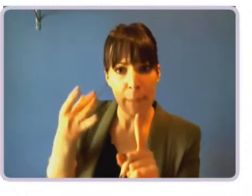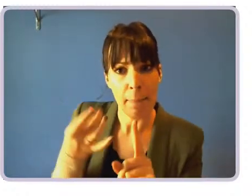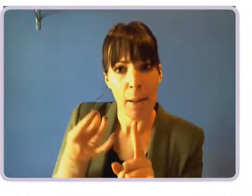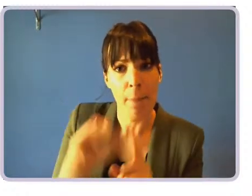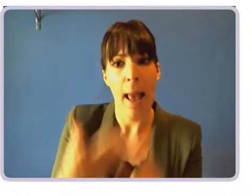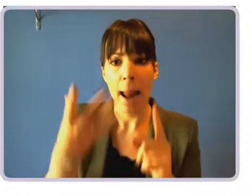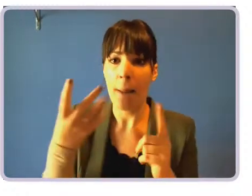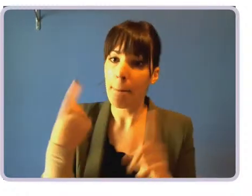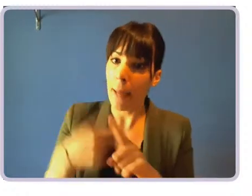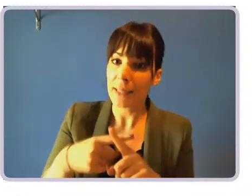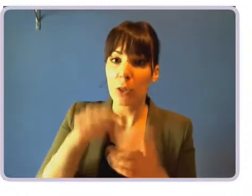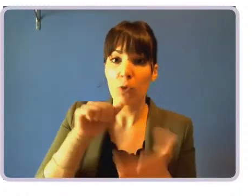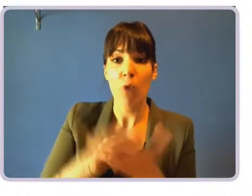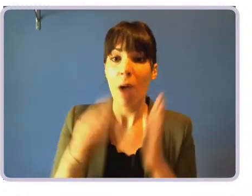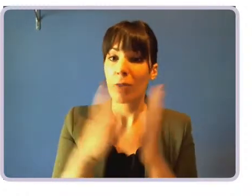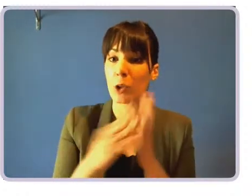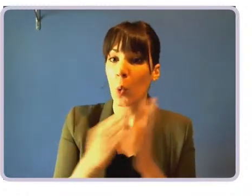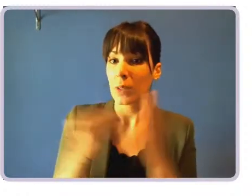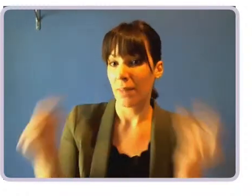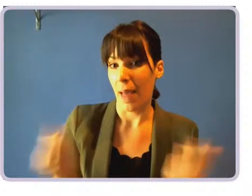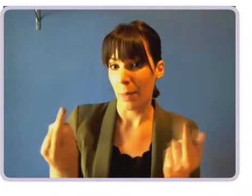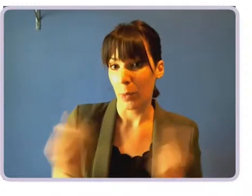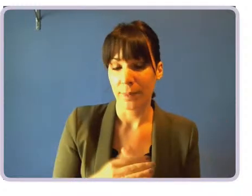the end of the case study.